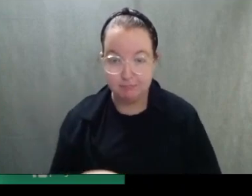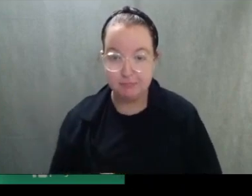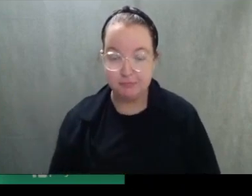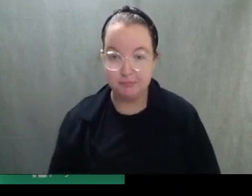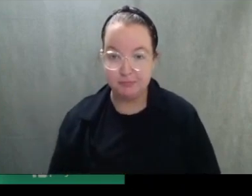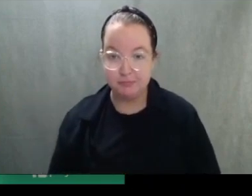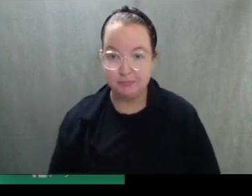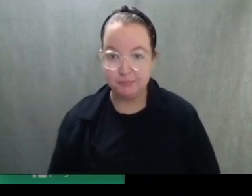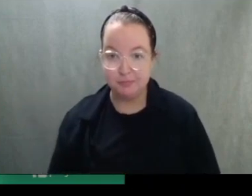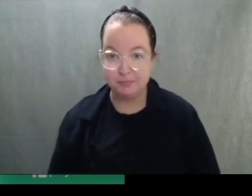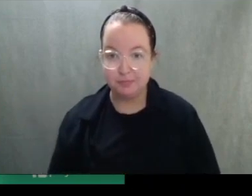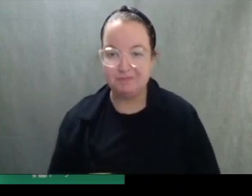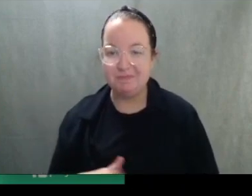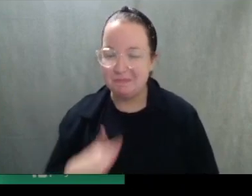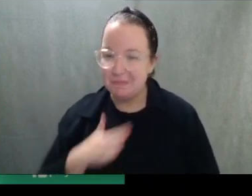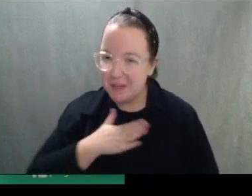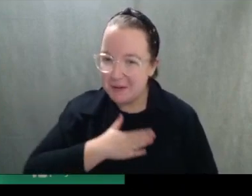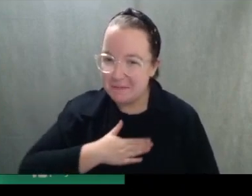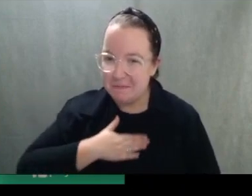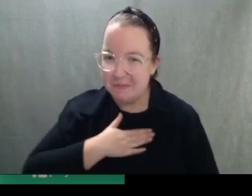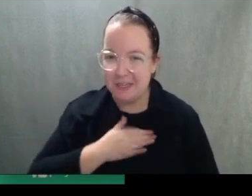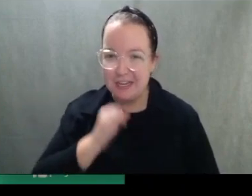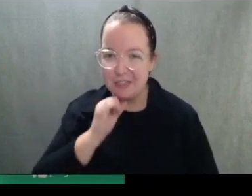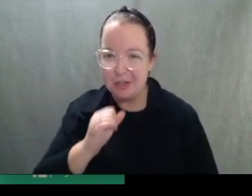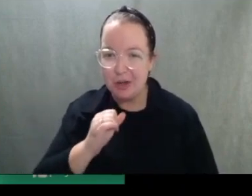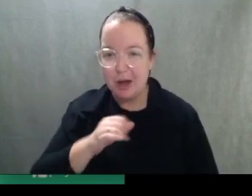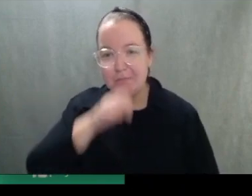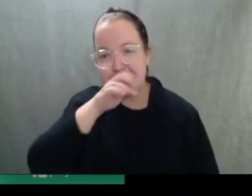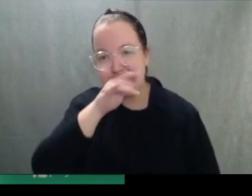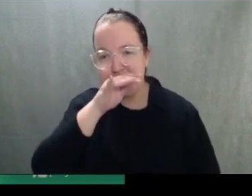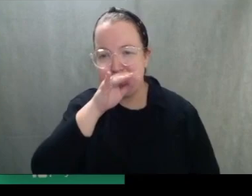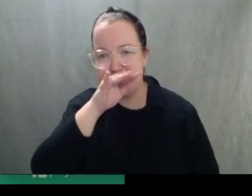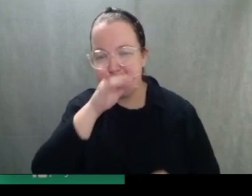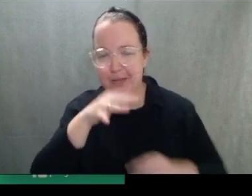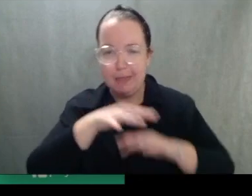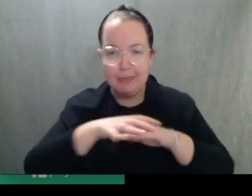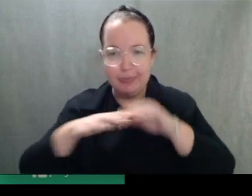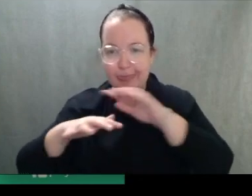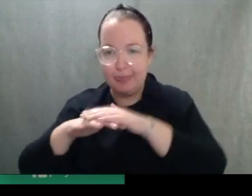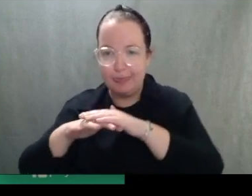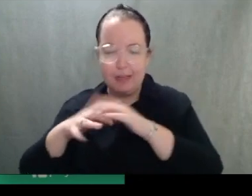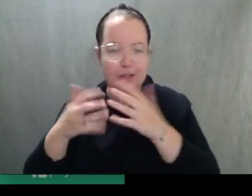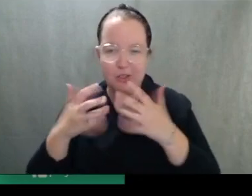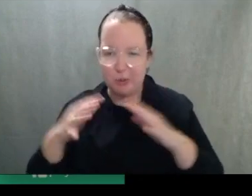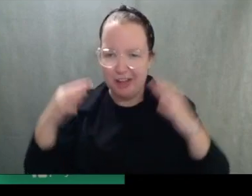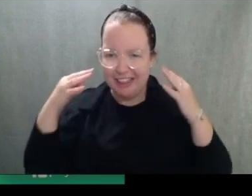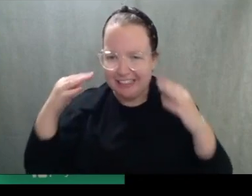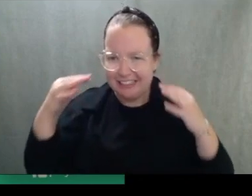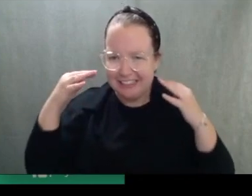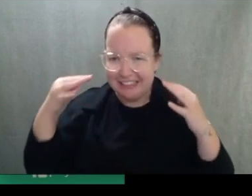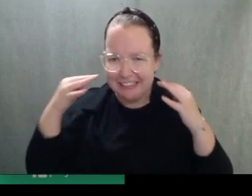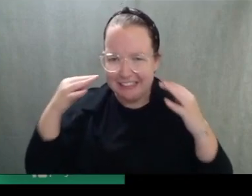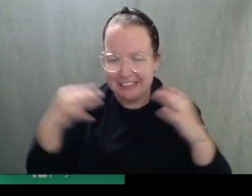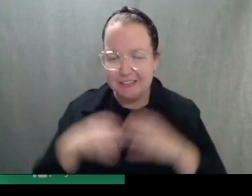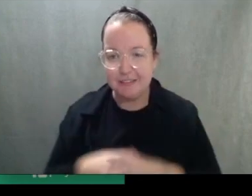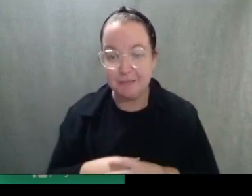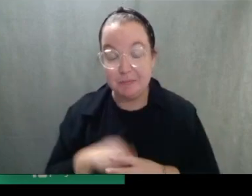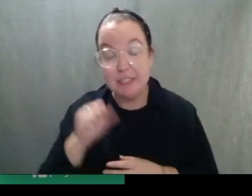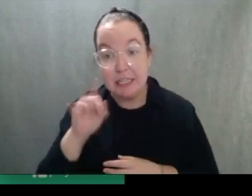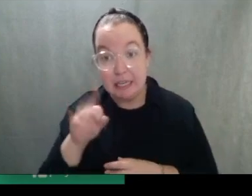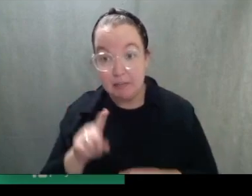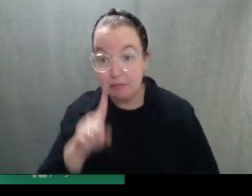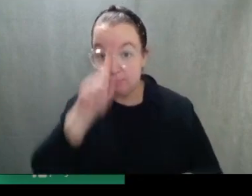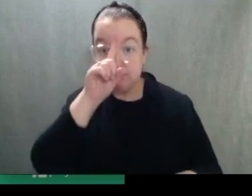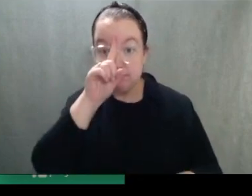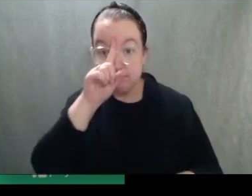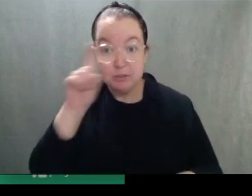your phones or computer audio on mute during the training, just to try to reduce the background noise. And then if you have a question at any